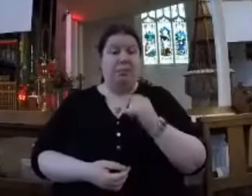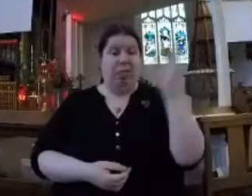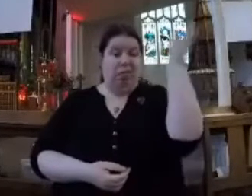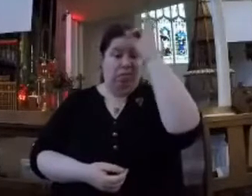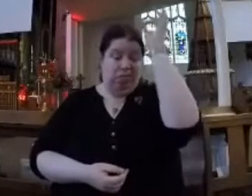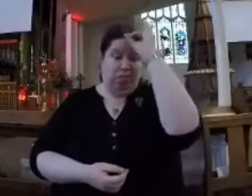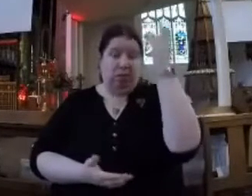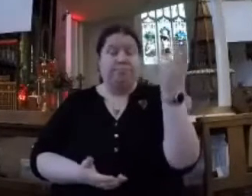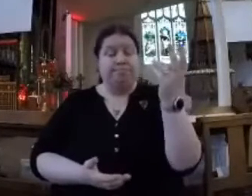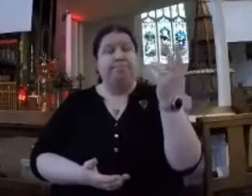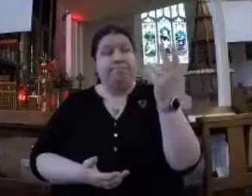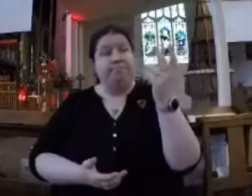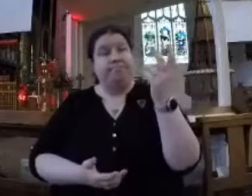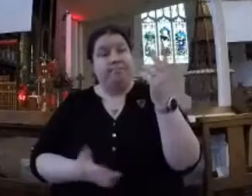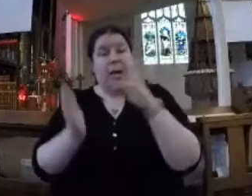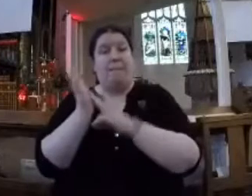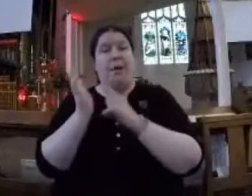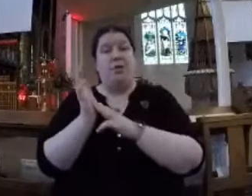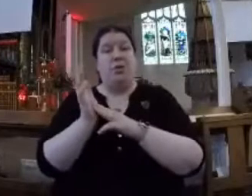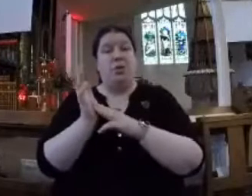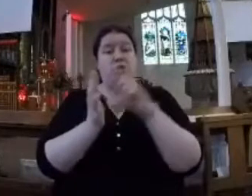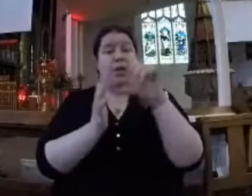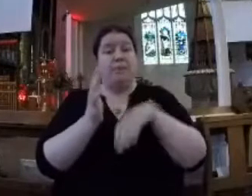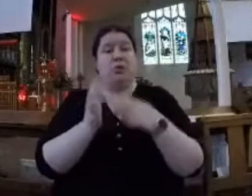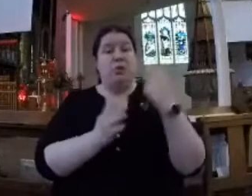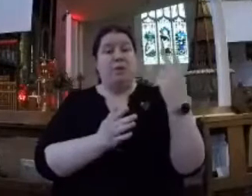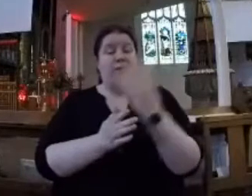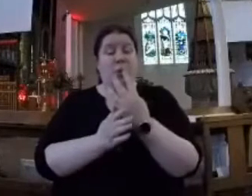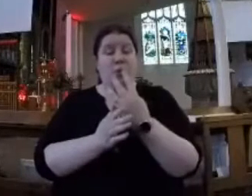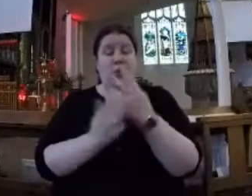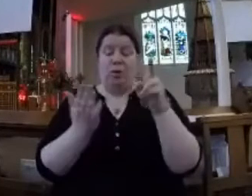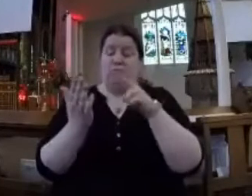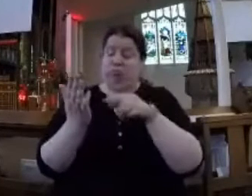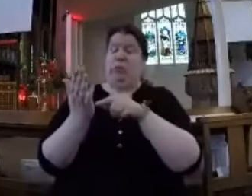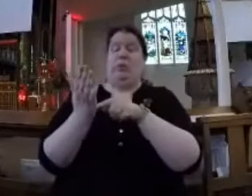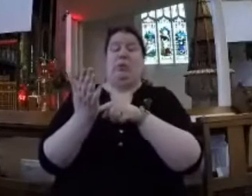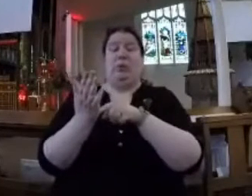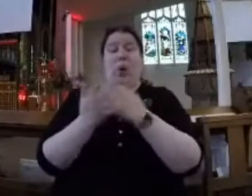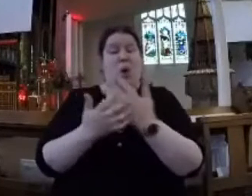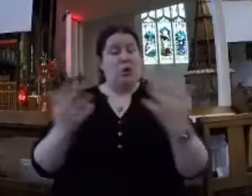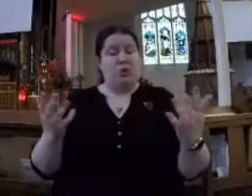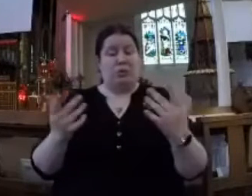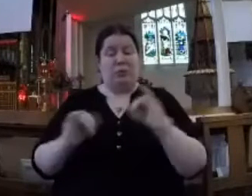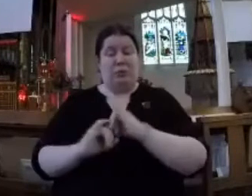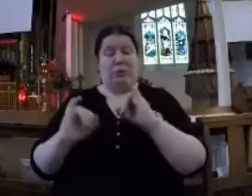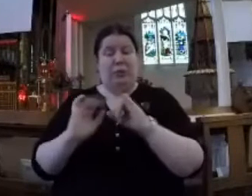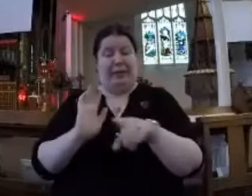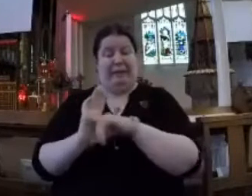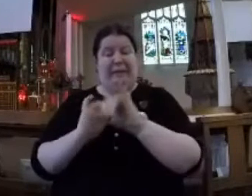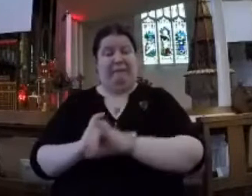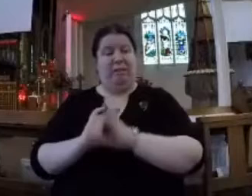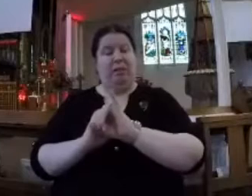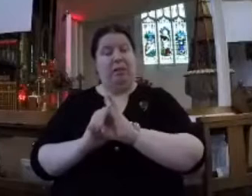I identify with what Jesus said in Matthew 24, "Because of the increase of wickedness, the love of most will grow